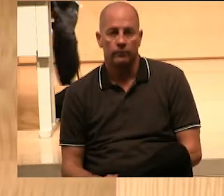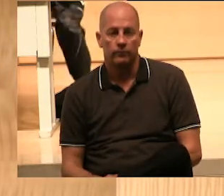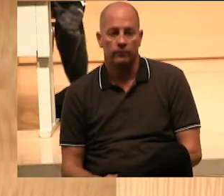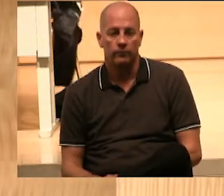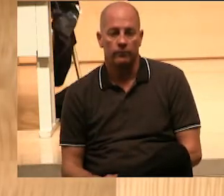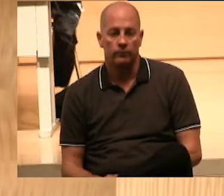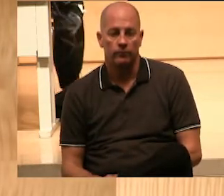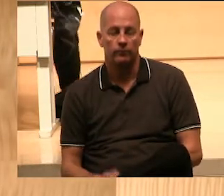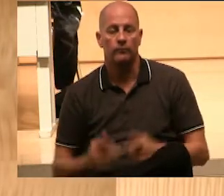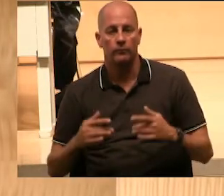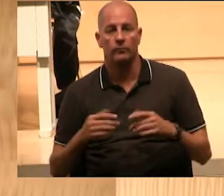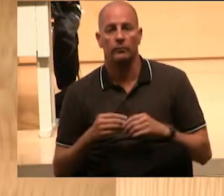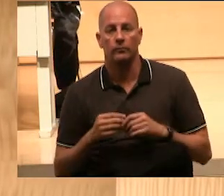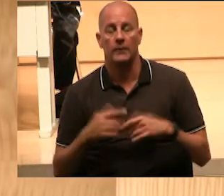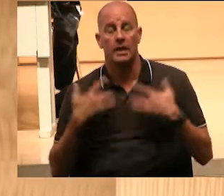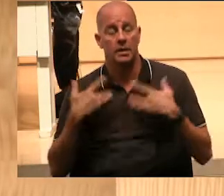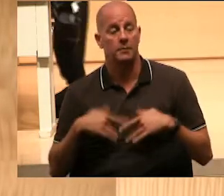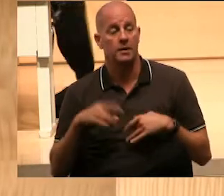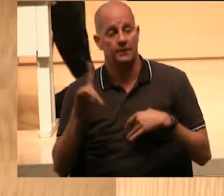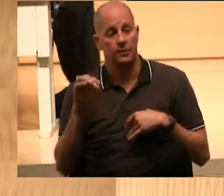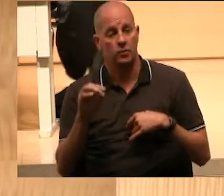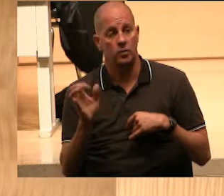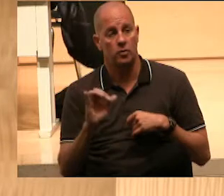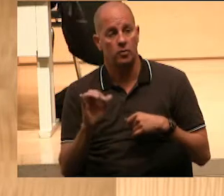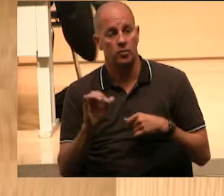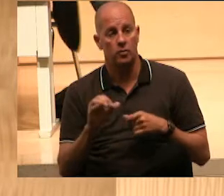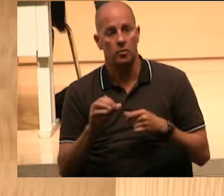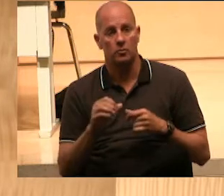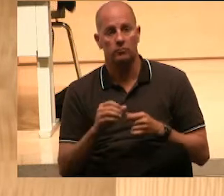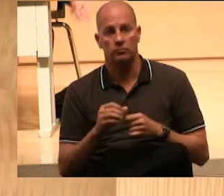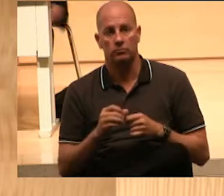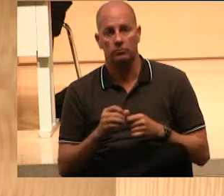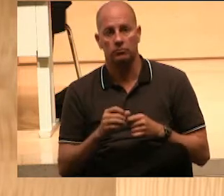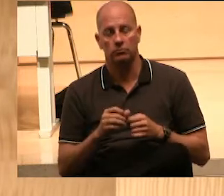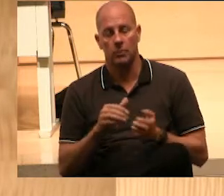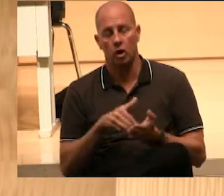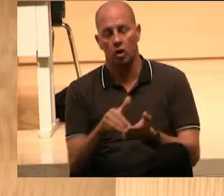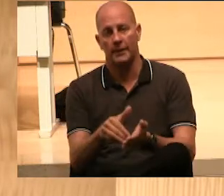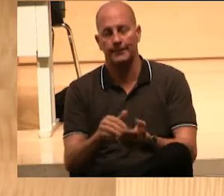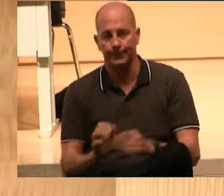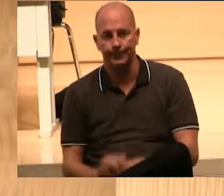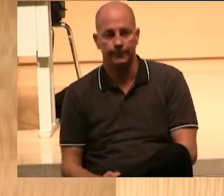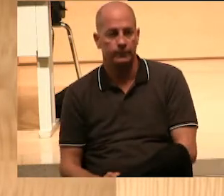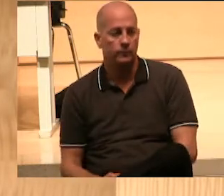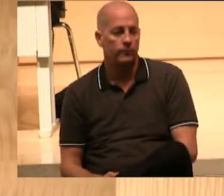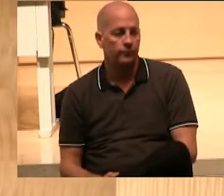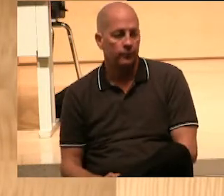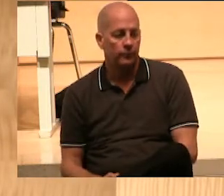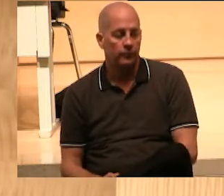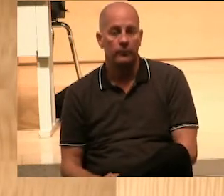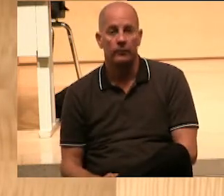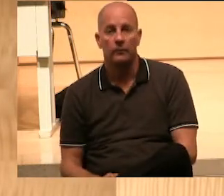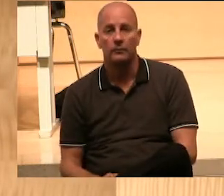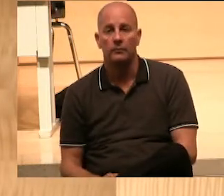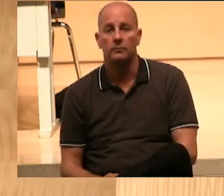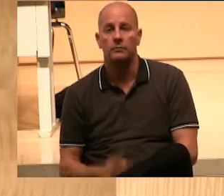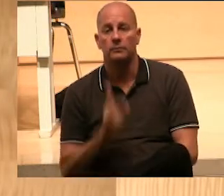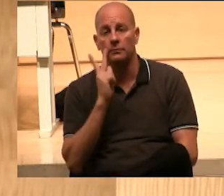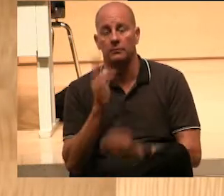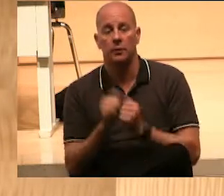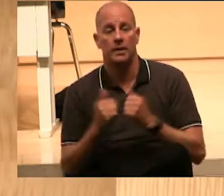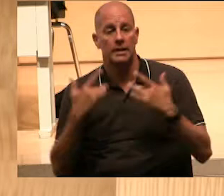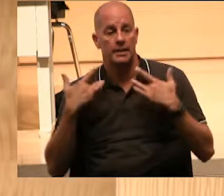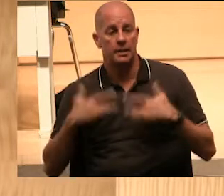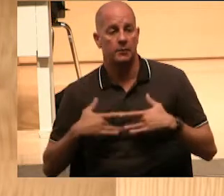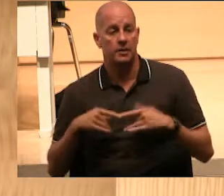So depressive disorders are also among the most common mental disorders. A common feature of